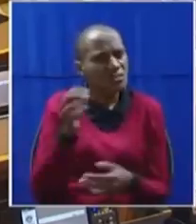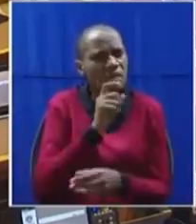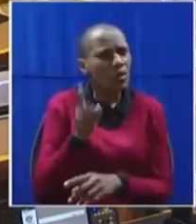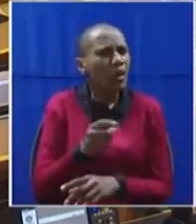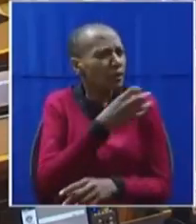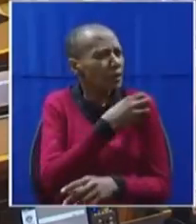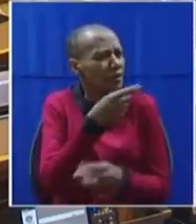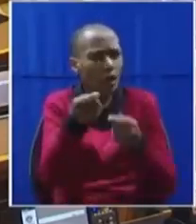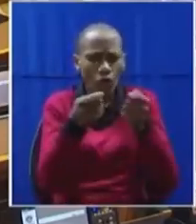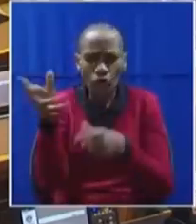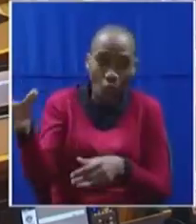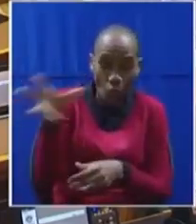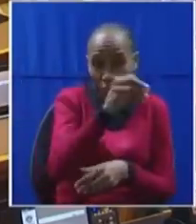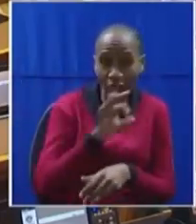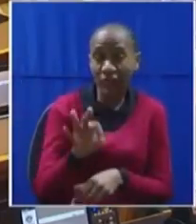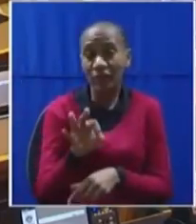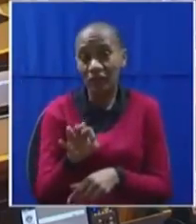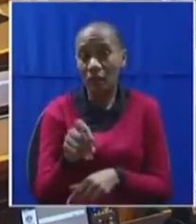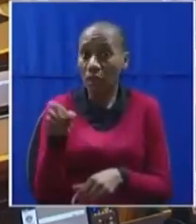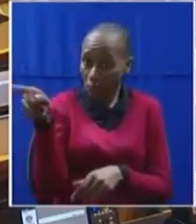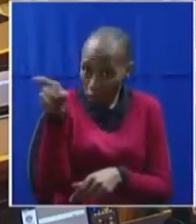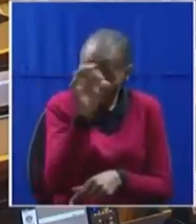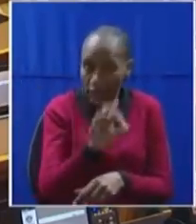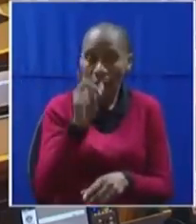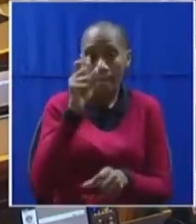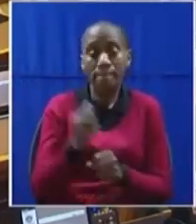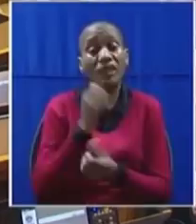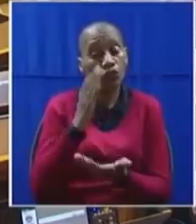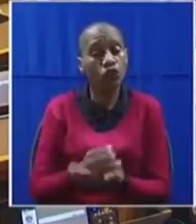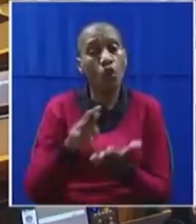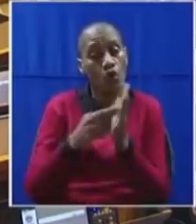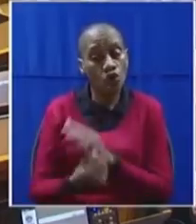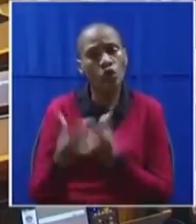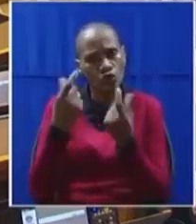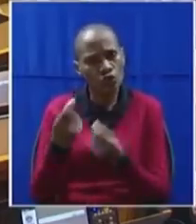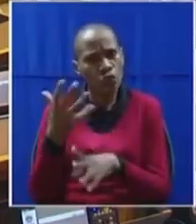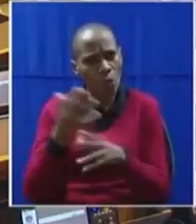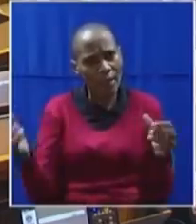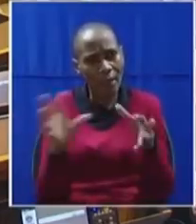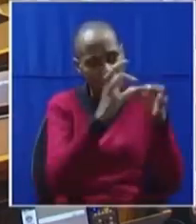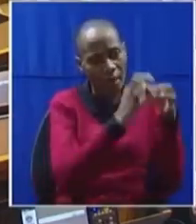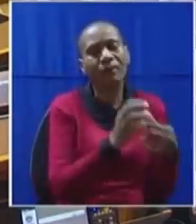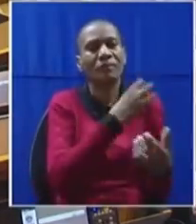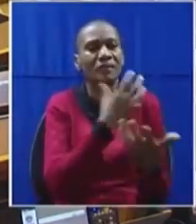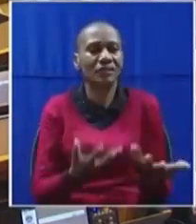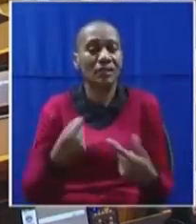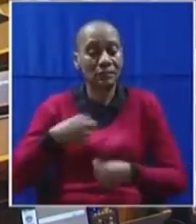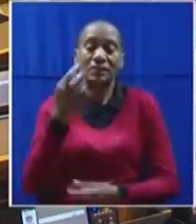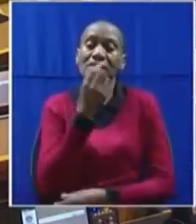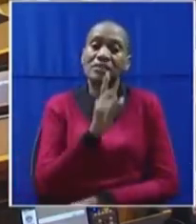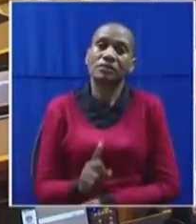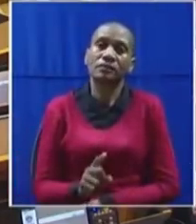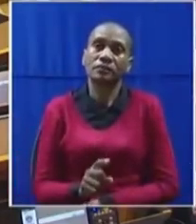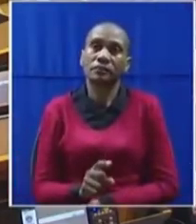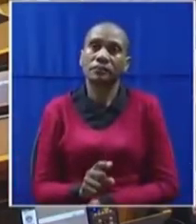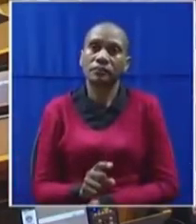minister, when in fact they have to make sure that they play an oversight role over the minister. We say this consistently because not